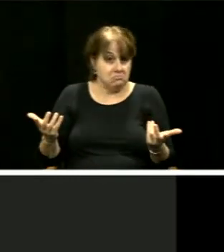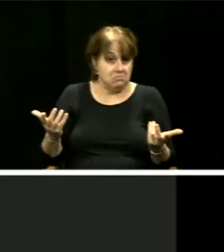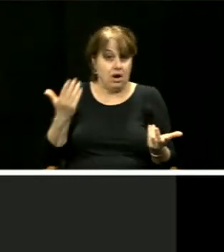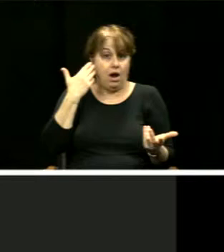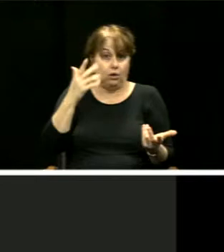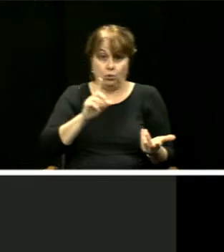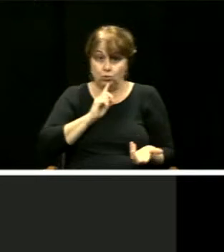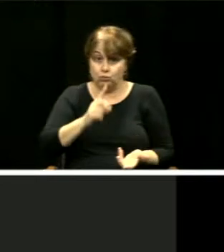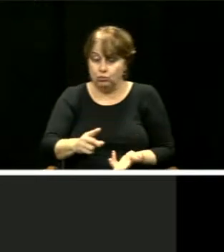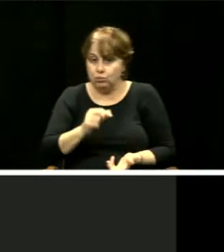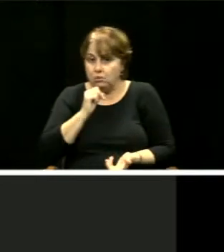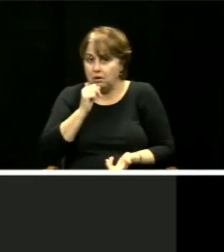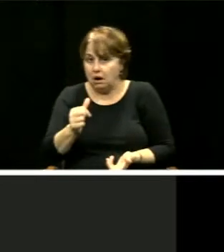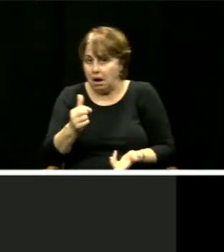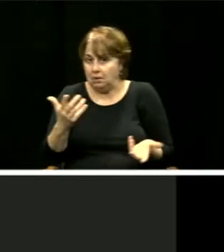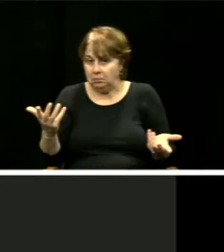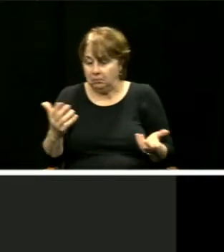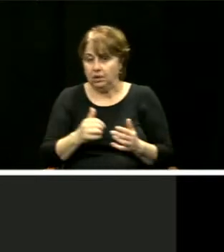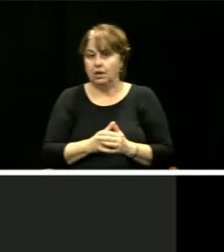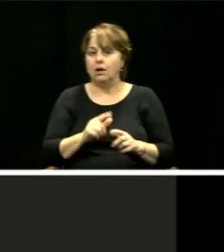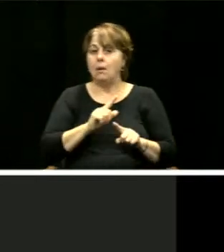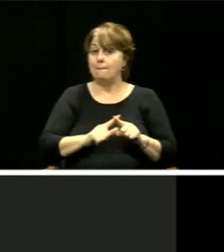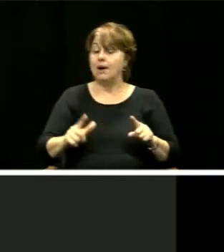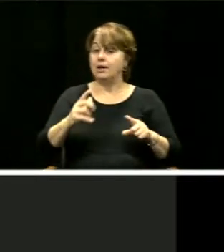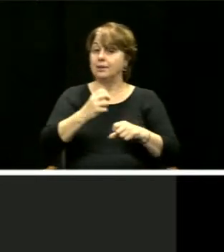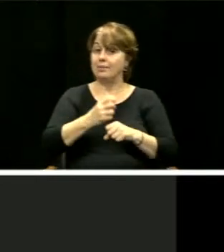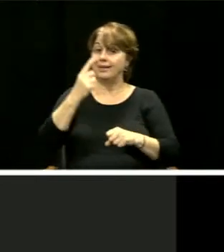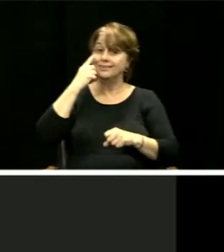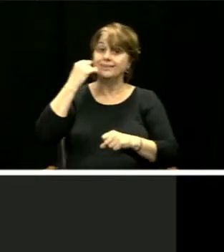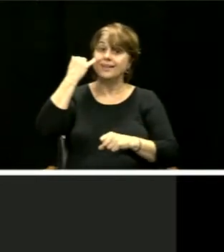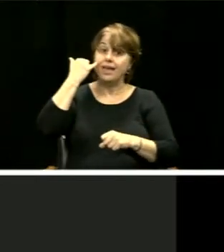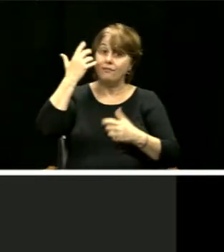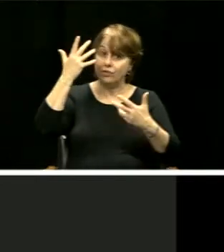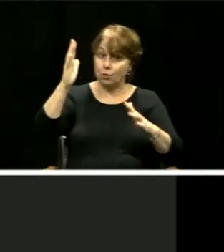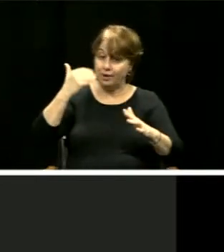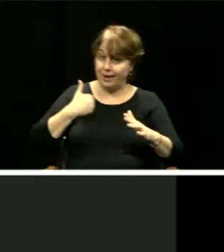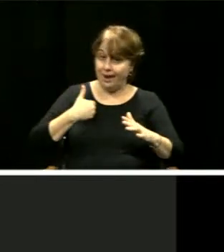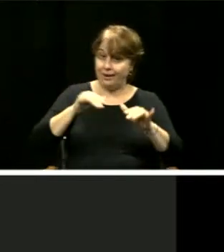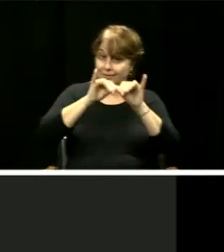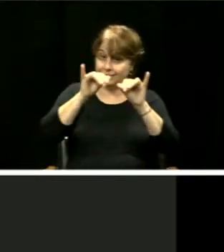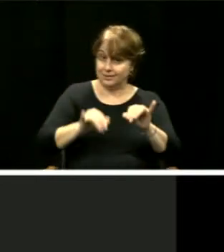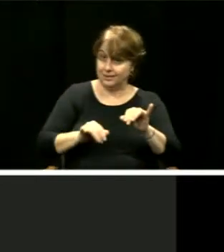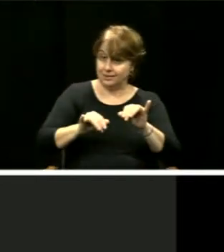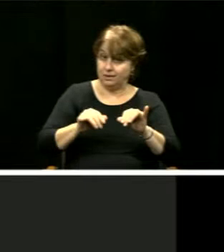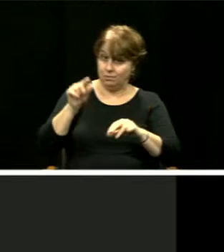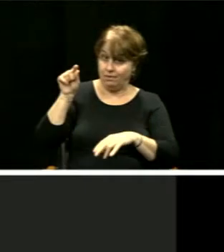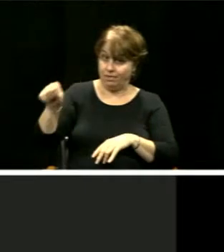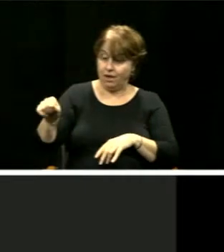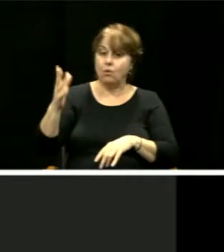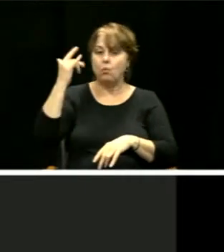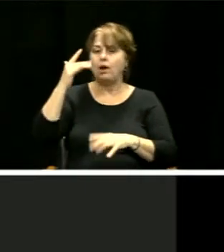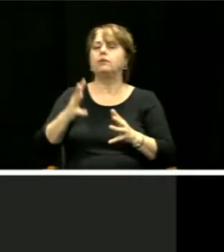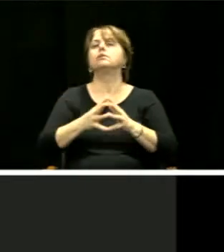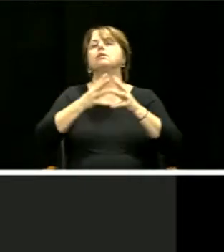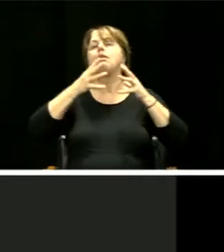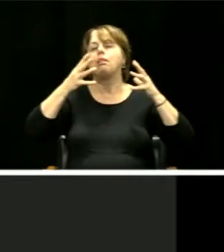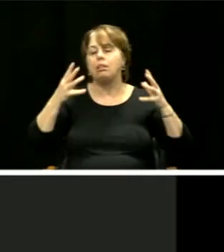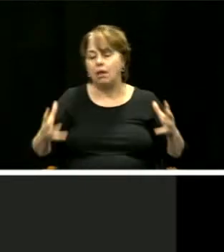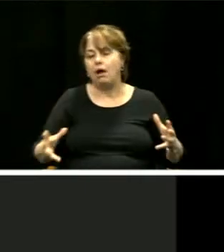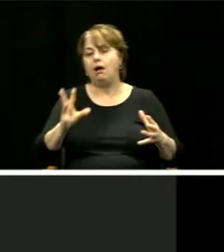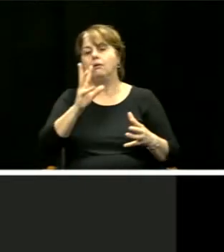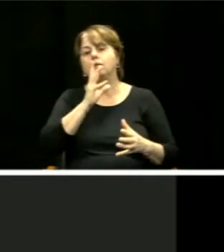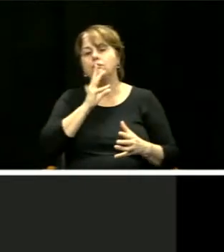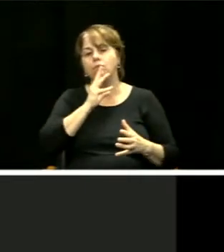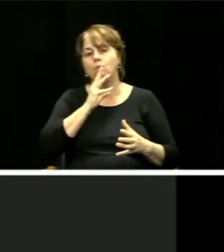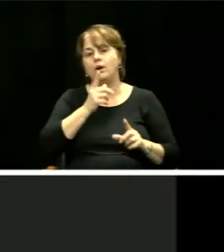true. But it would make sense that there would have been a system there because there's a massive amount of water that comes down